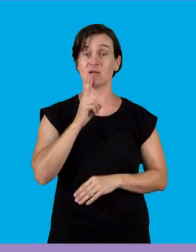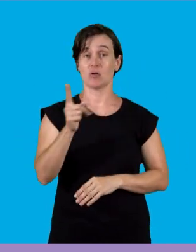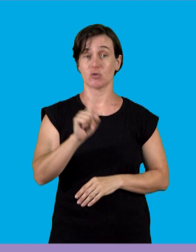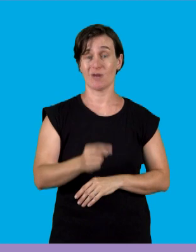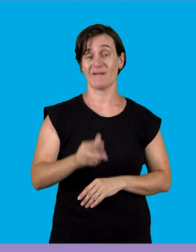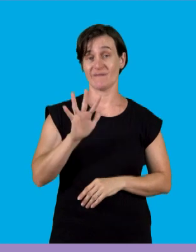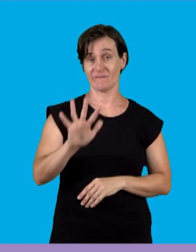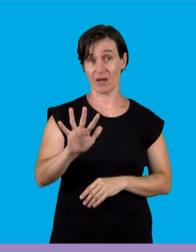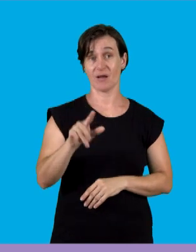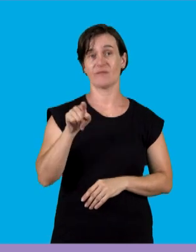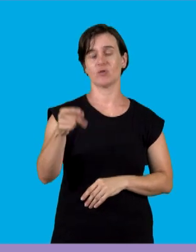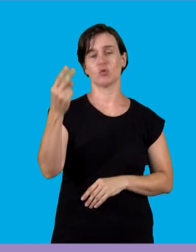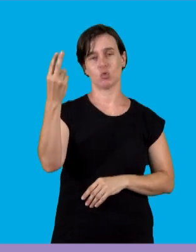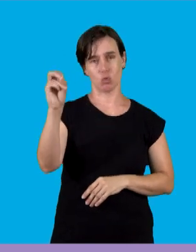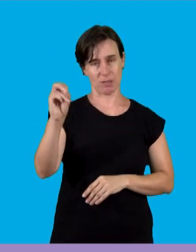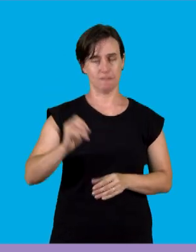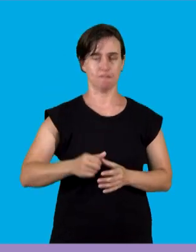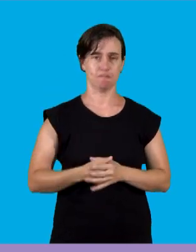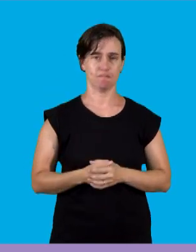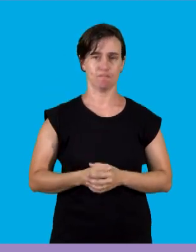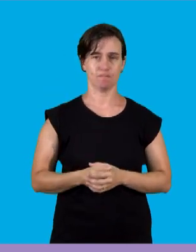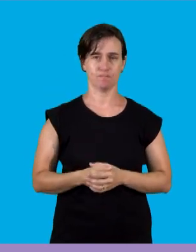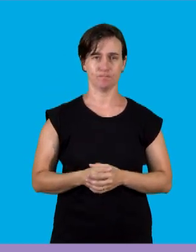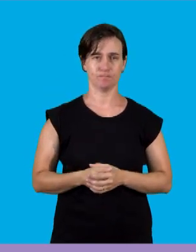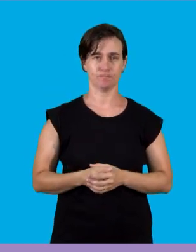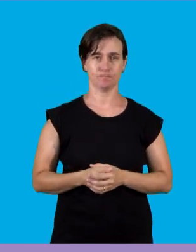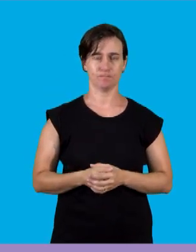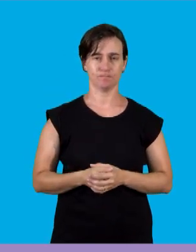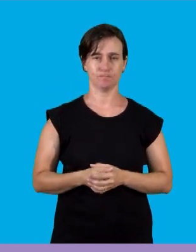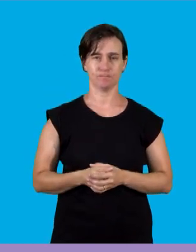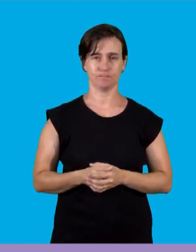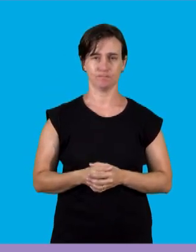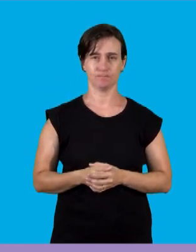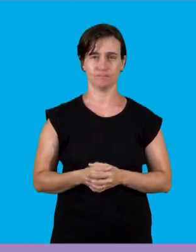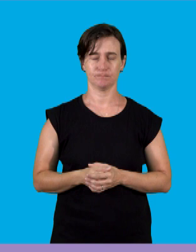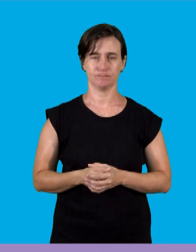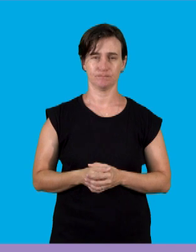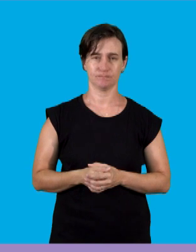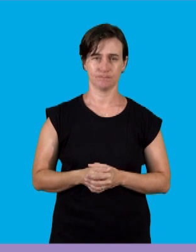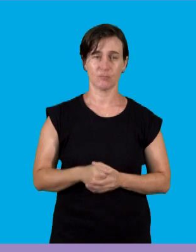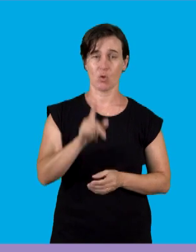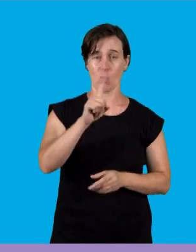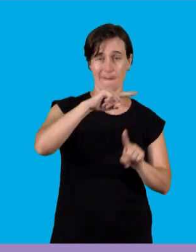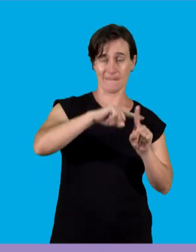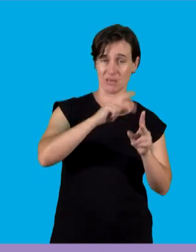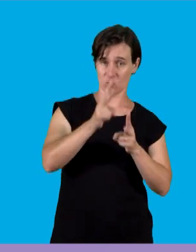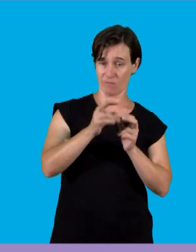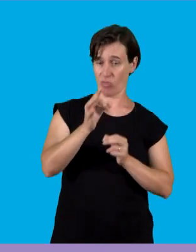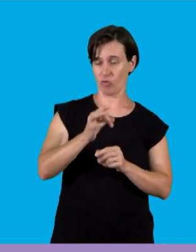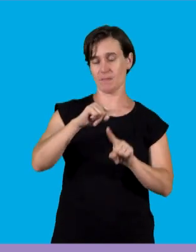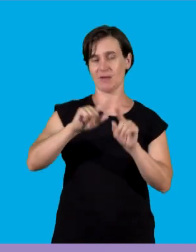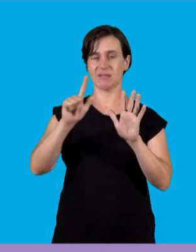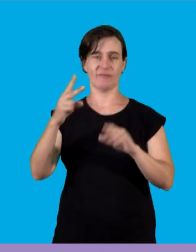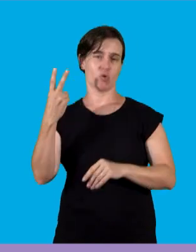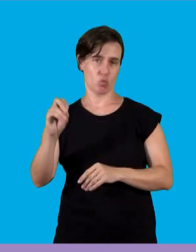going to be 5 as a base, and as an exponent we are going to say 1 plus 12, which is 13, plus 7 will